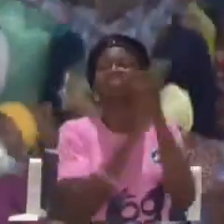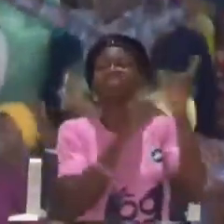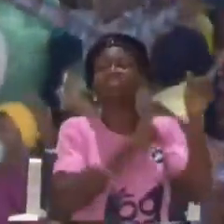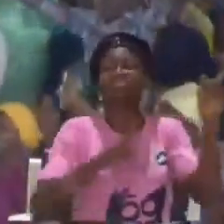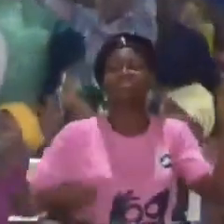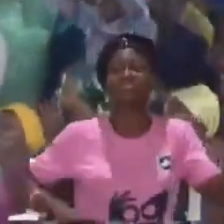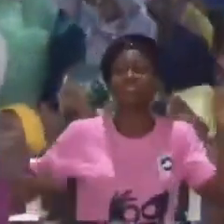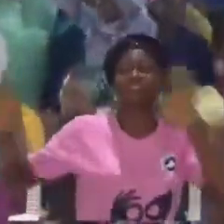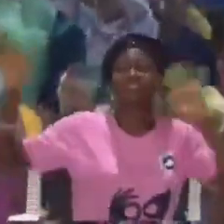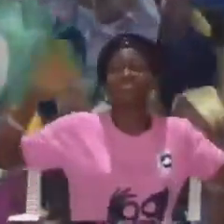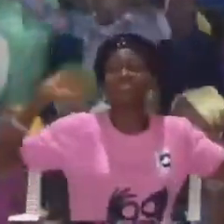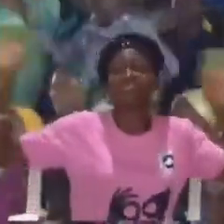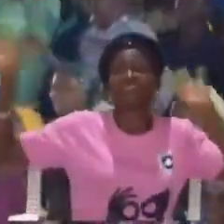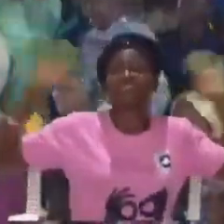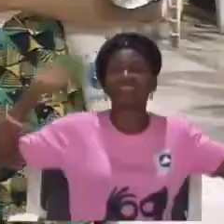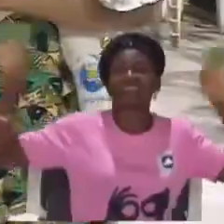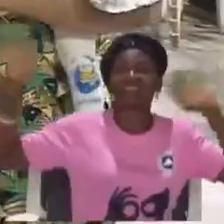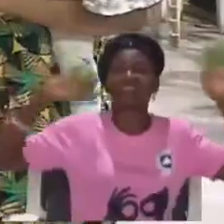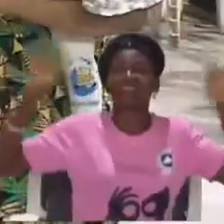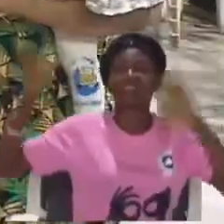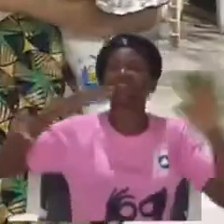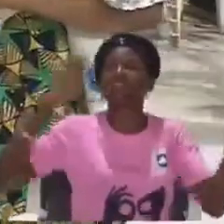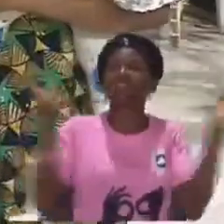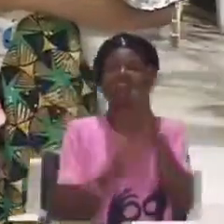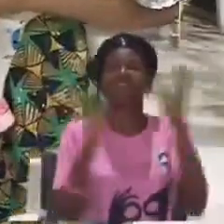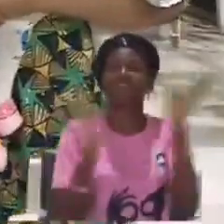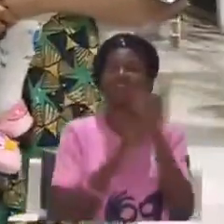Praise the Lord!